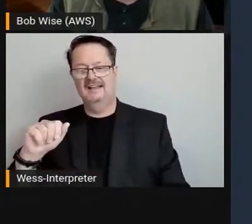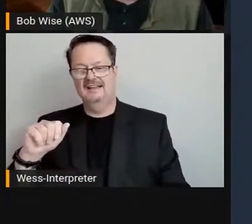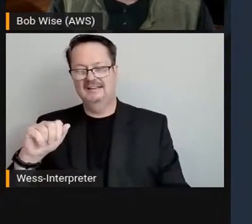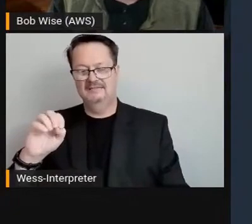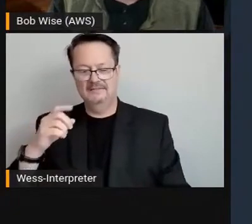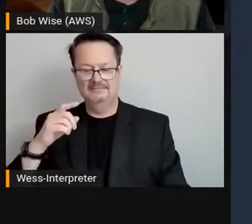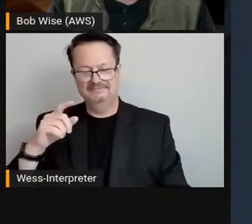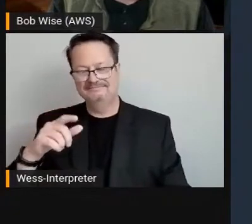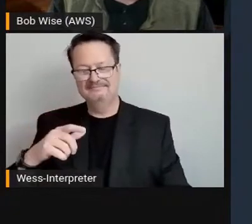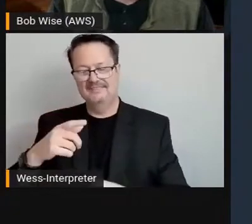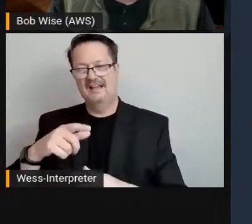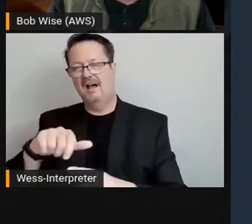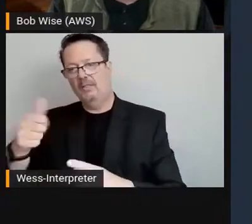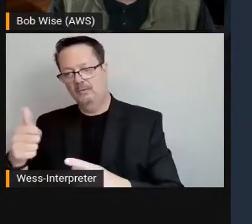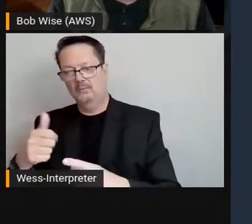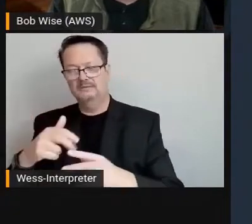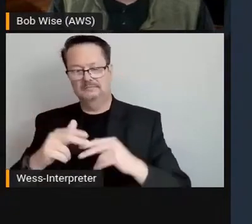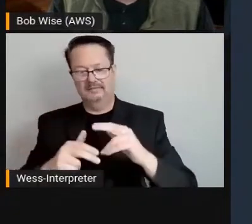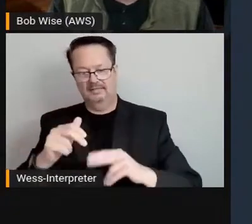about those launches.